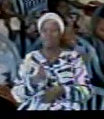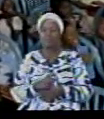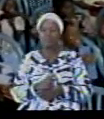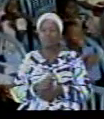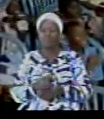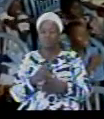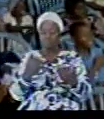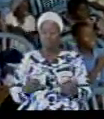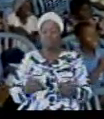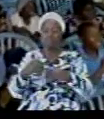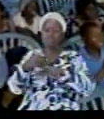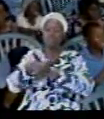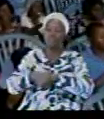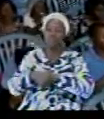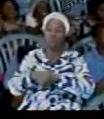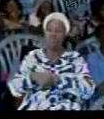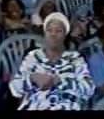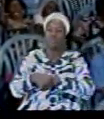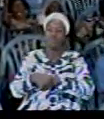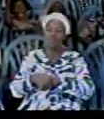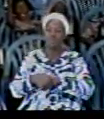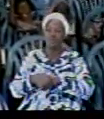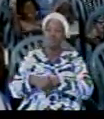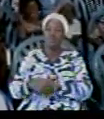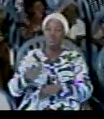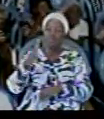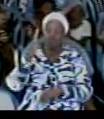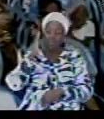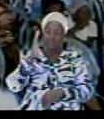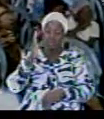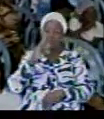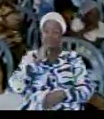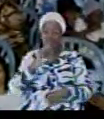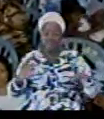Tonight, a testimony is attached to your life.